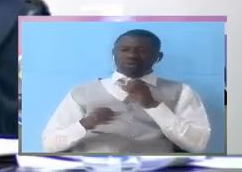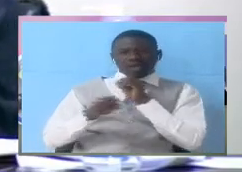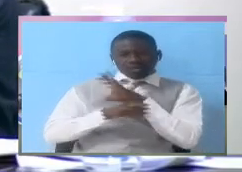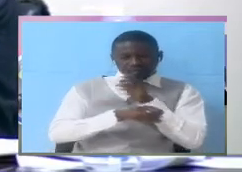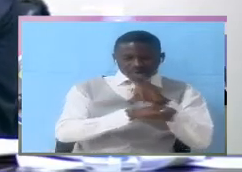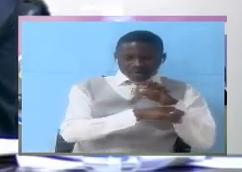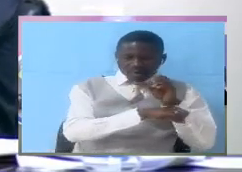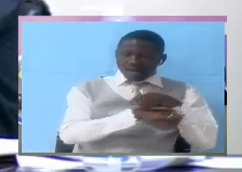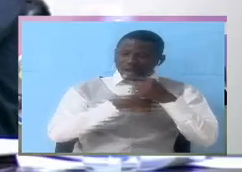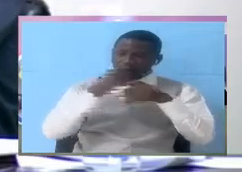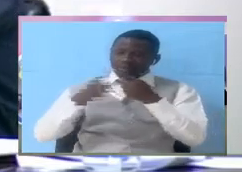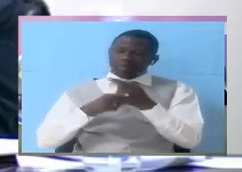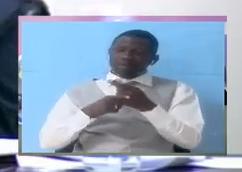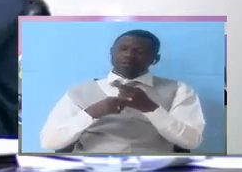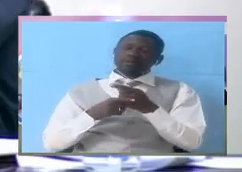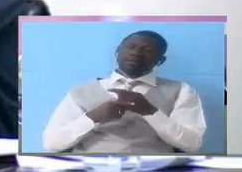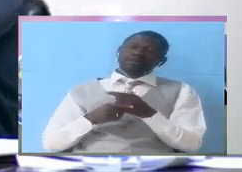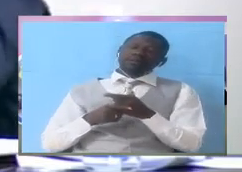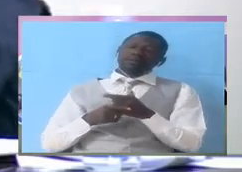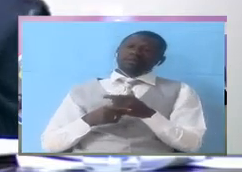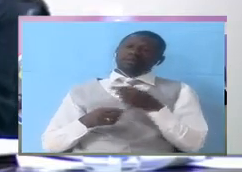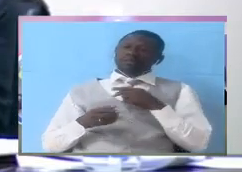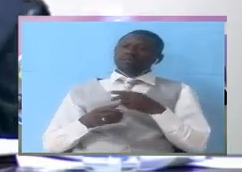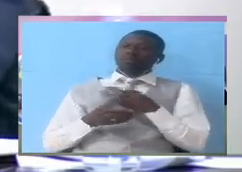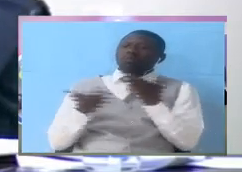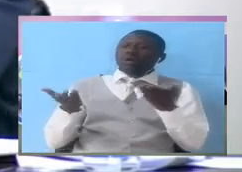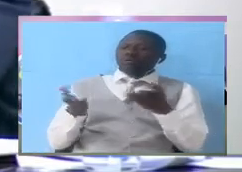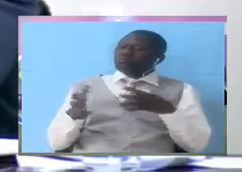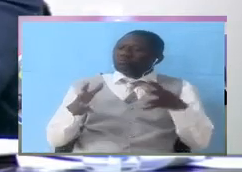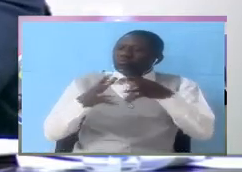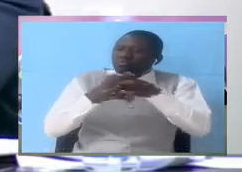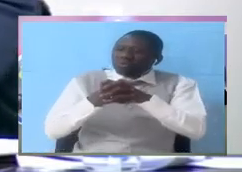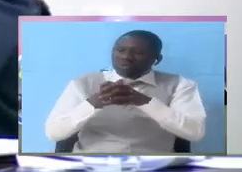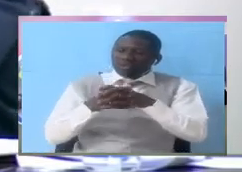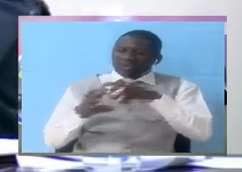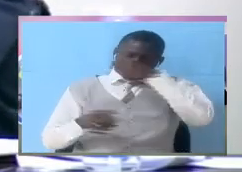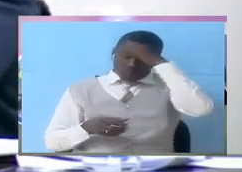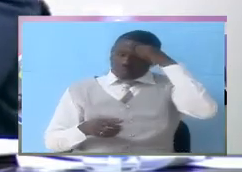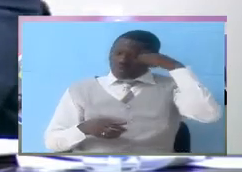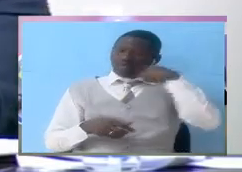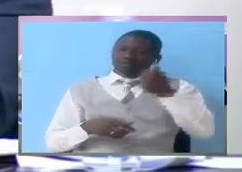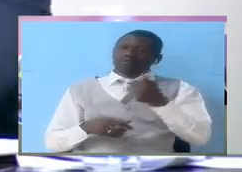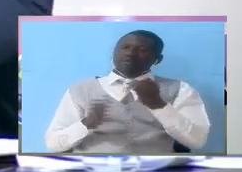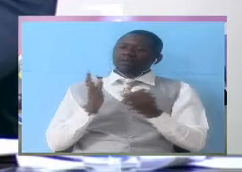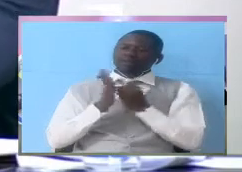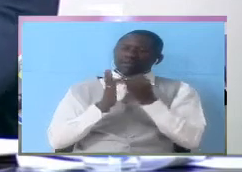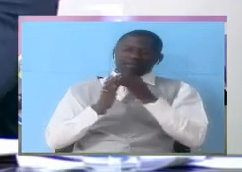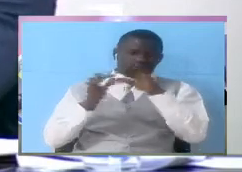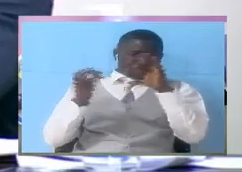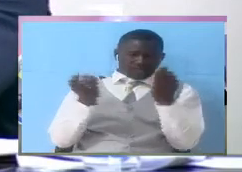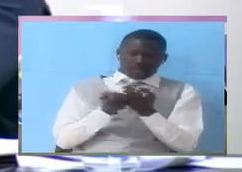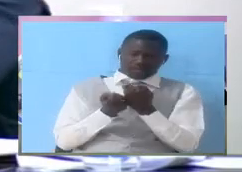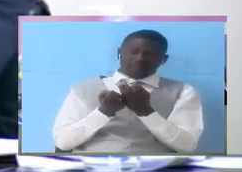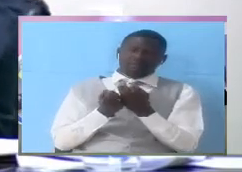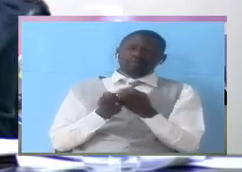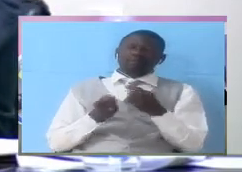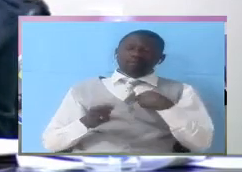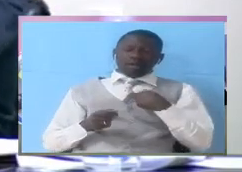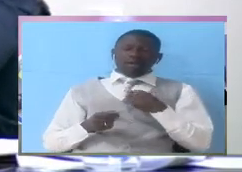to brief them about this lack of cohesion in the work of the panel. But I am suggesting to